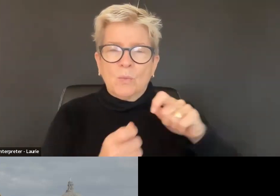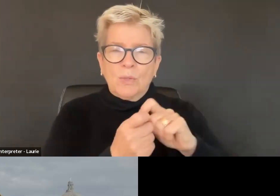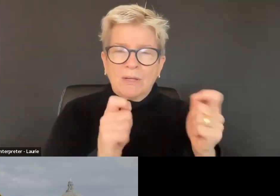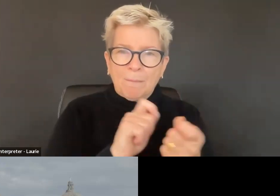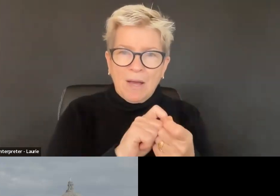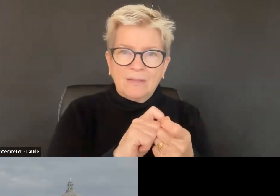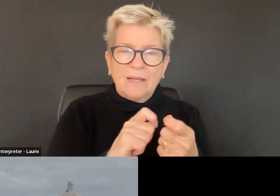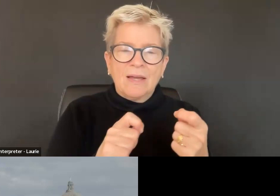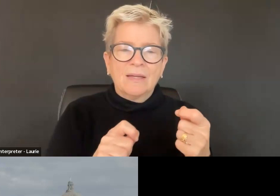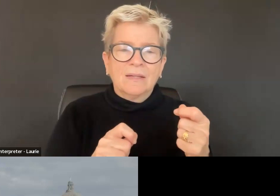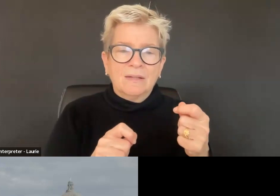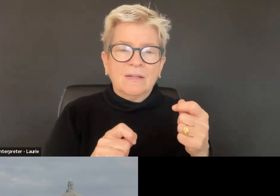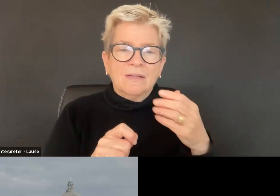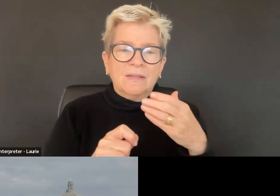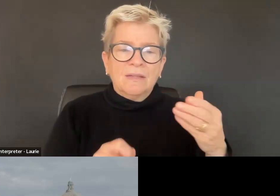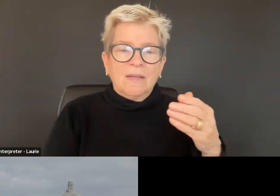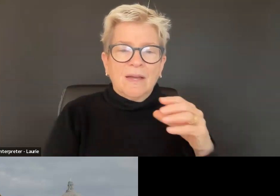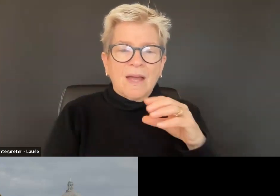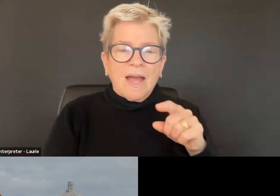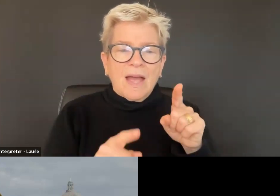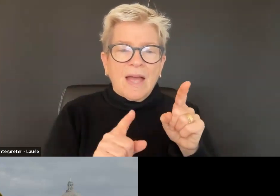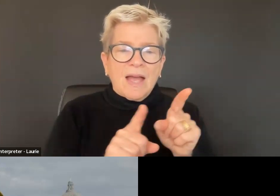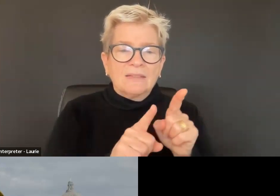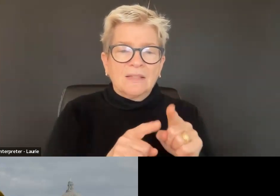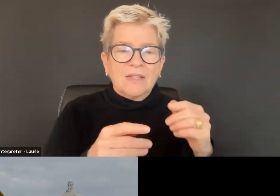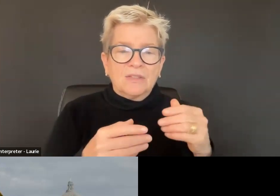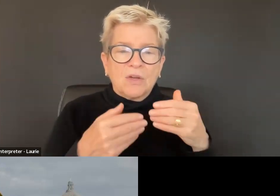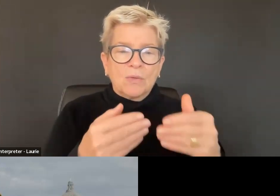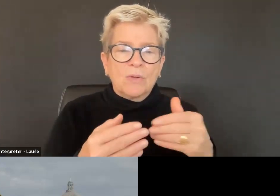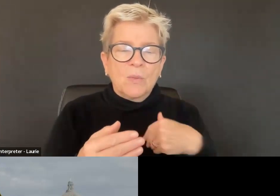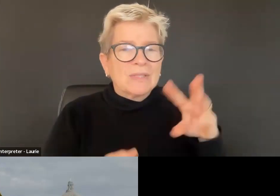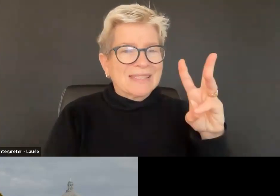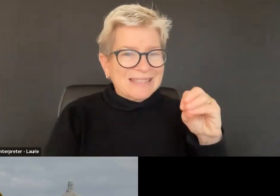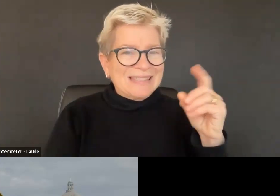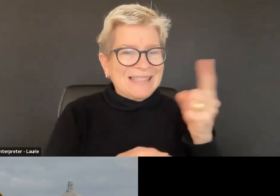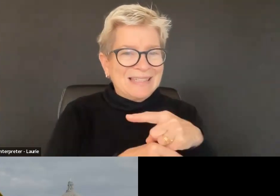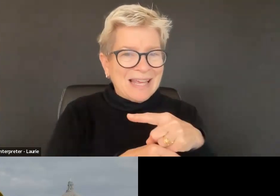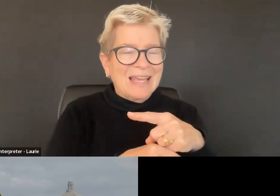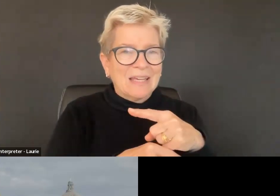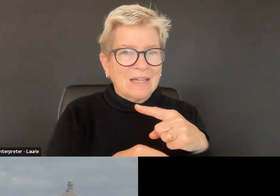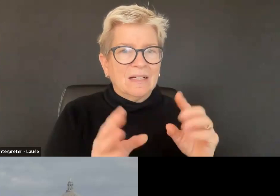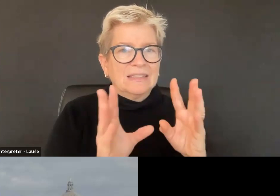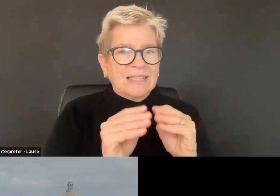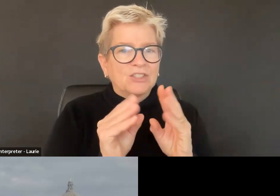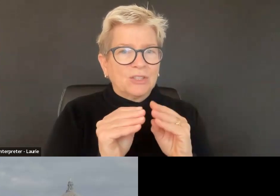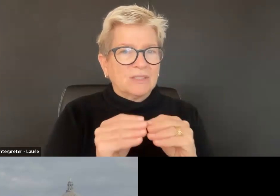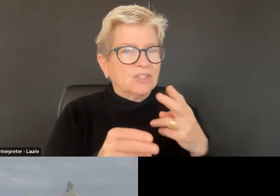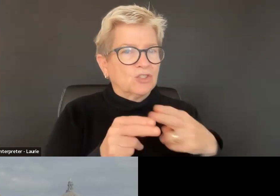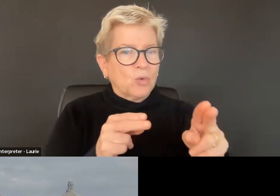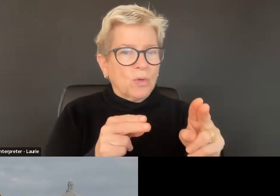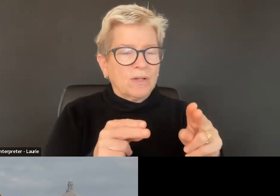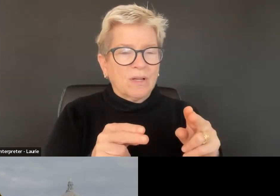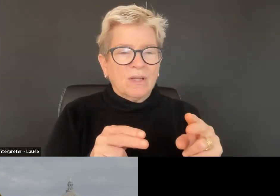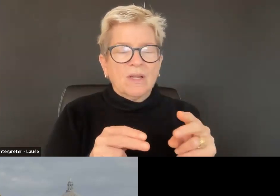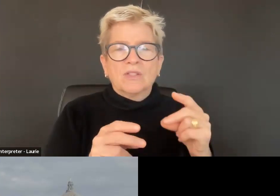change, finesse as this moves forward. We are in a 60-day session, which is actually a short session. And so things move